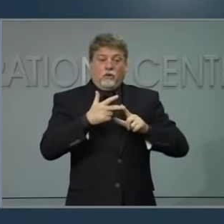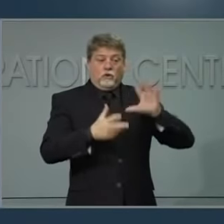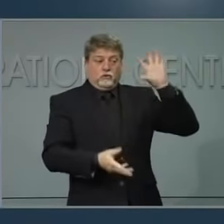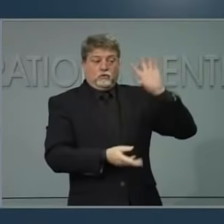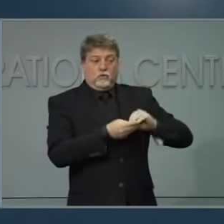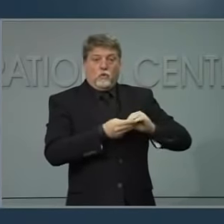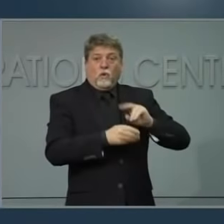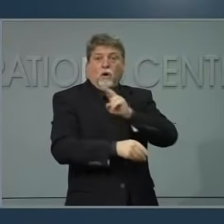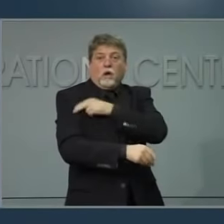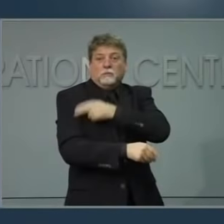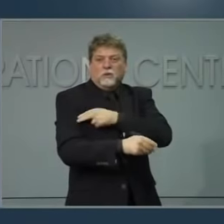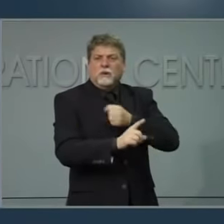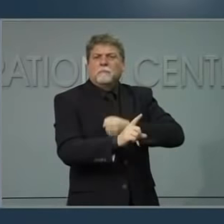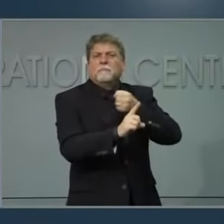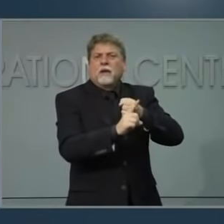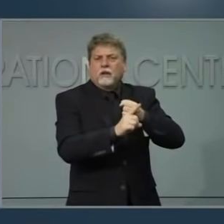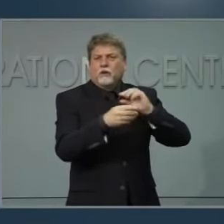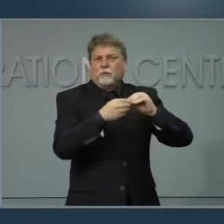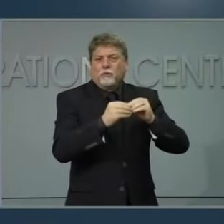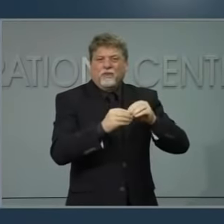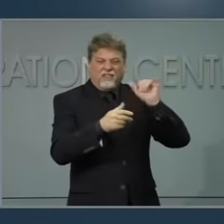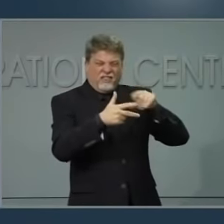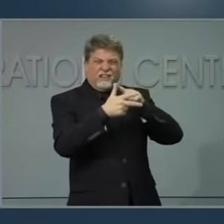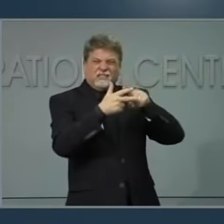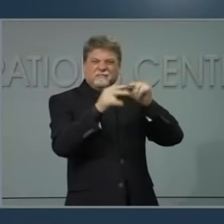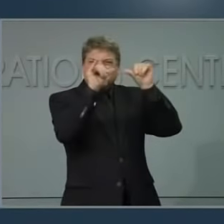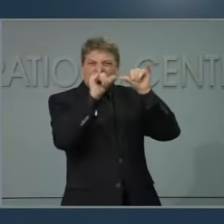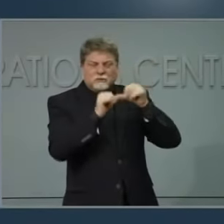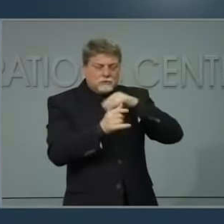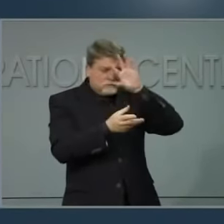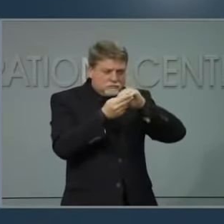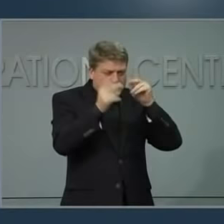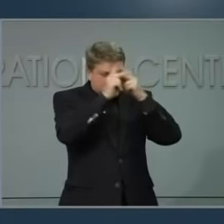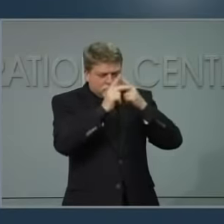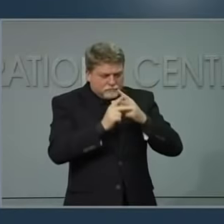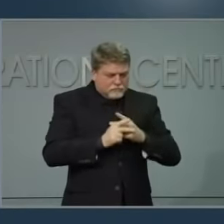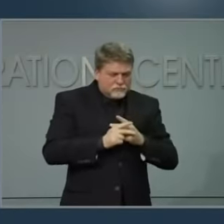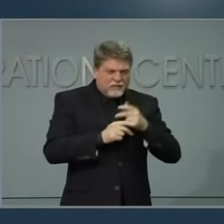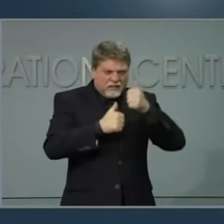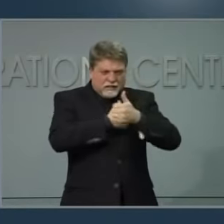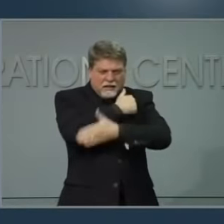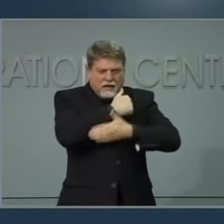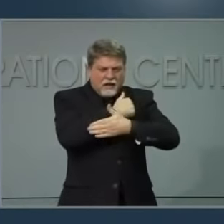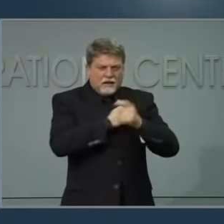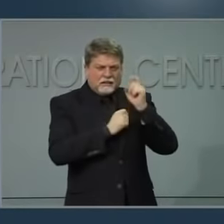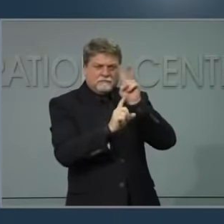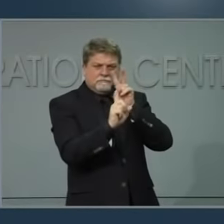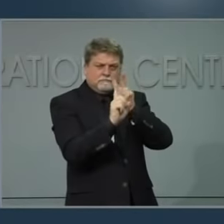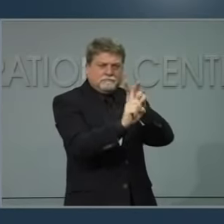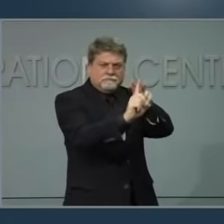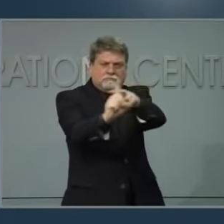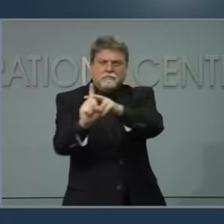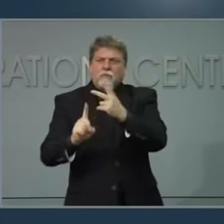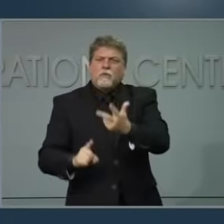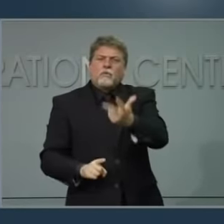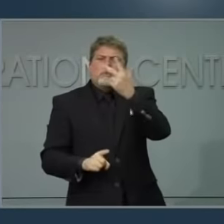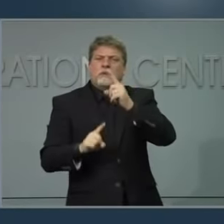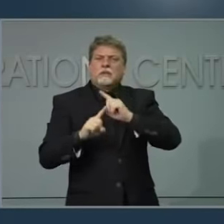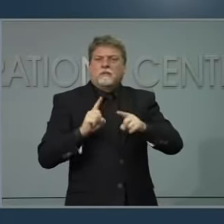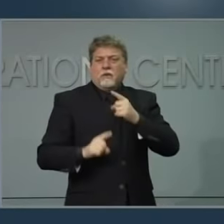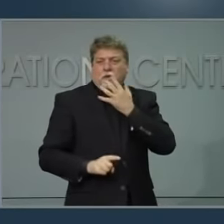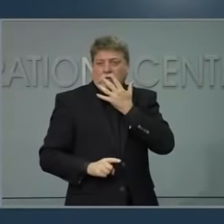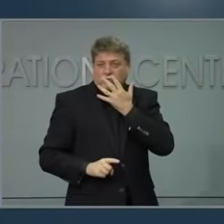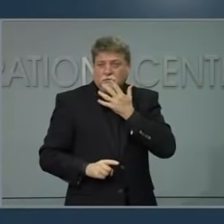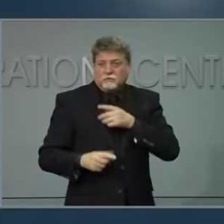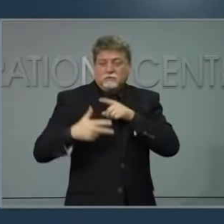hospital impact score. Using these metrics, we then categorize counties into 3 color tiers to describe their level of viral